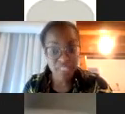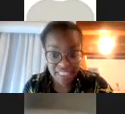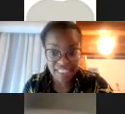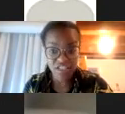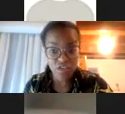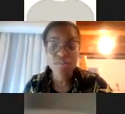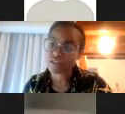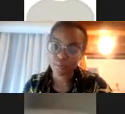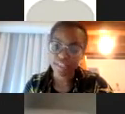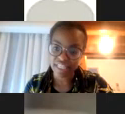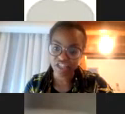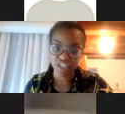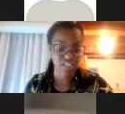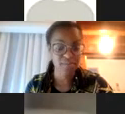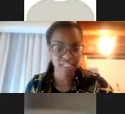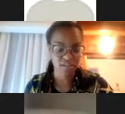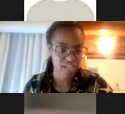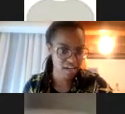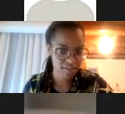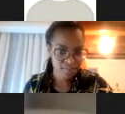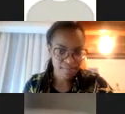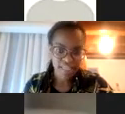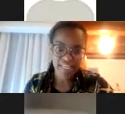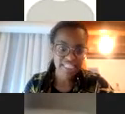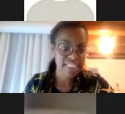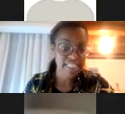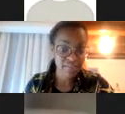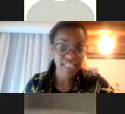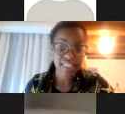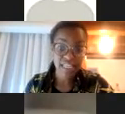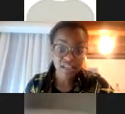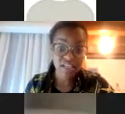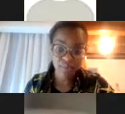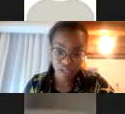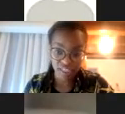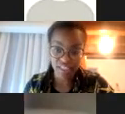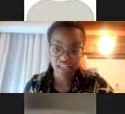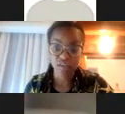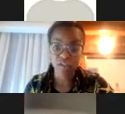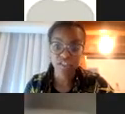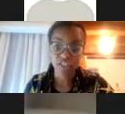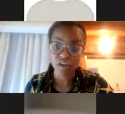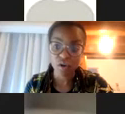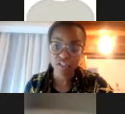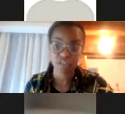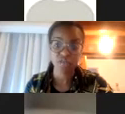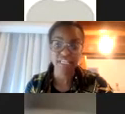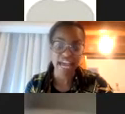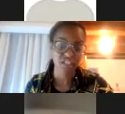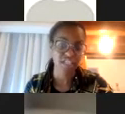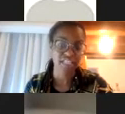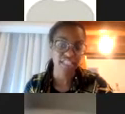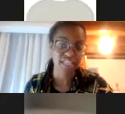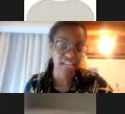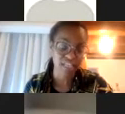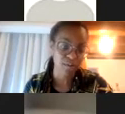is resistance to this criminalization and substandard care. In the 1970s, here in the Bronx, the Young Lords took direct